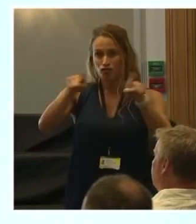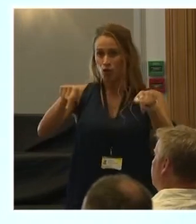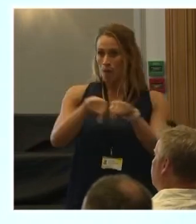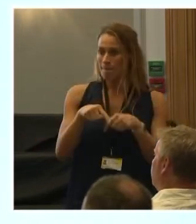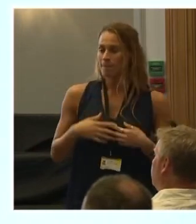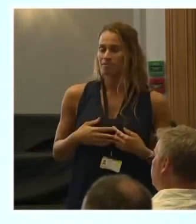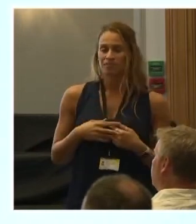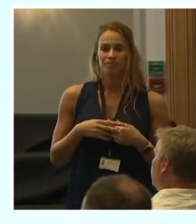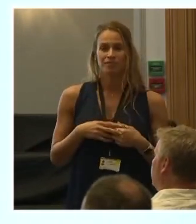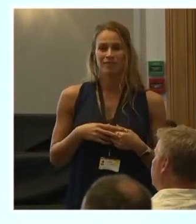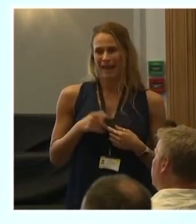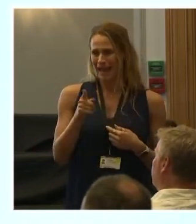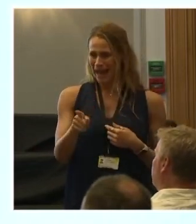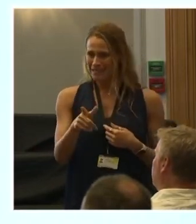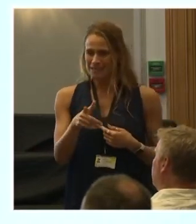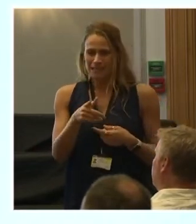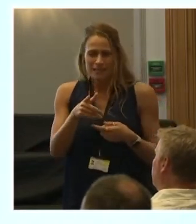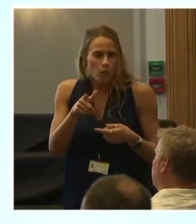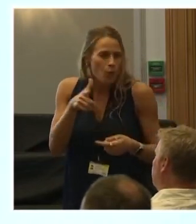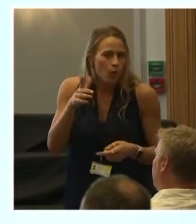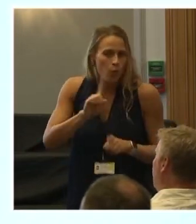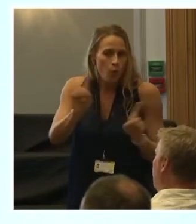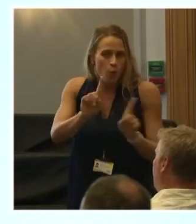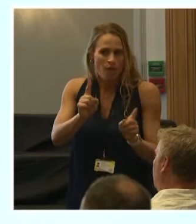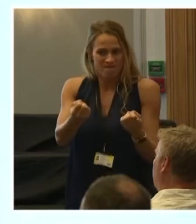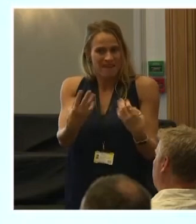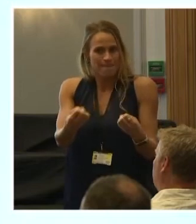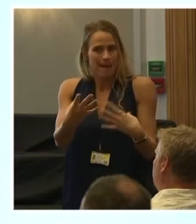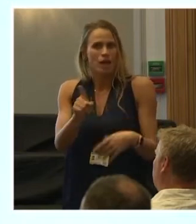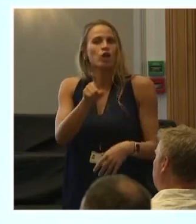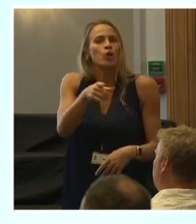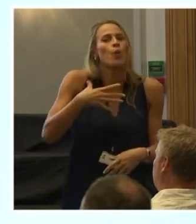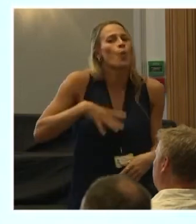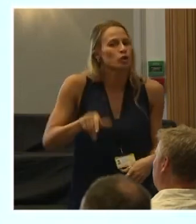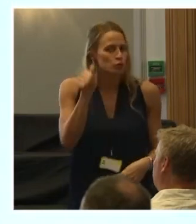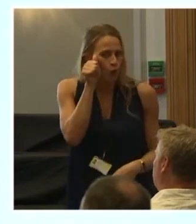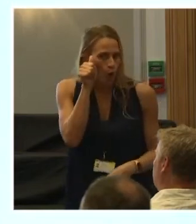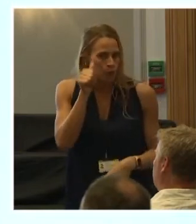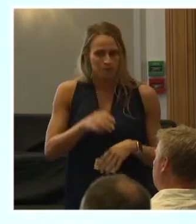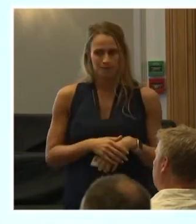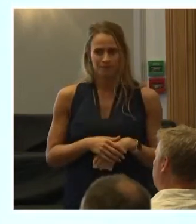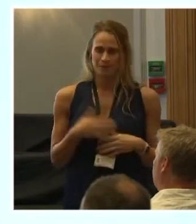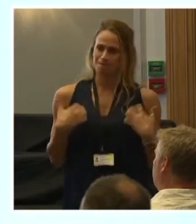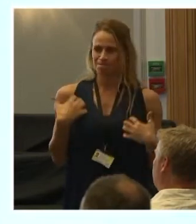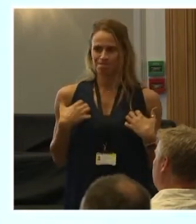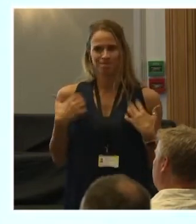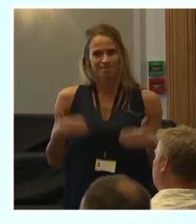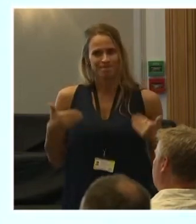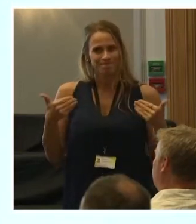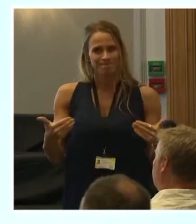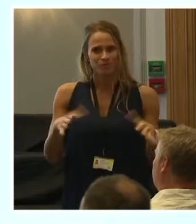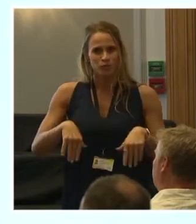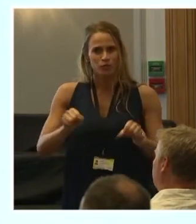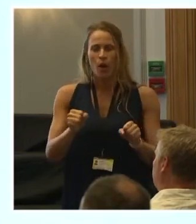it's based on what you told us you wanted to hear about. And as always, I'm super eager to get going, but before I do, I really want